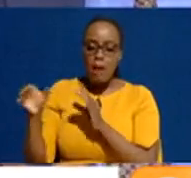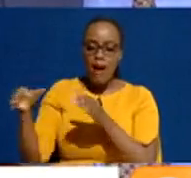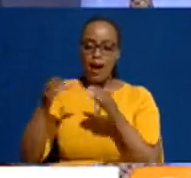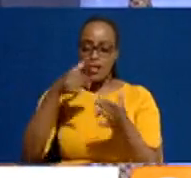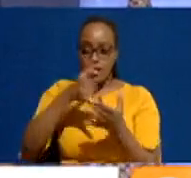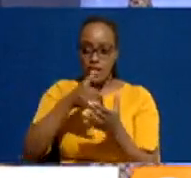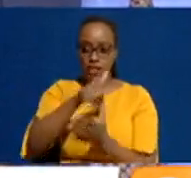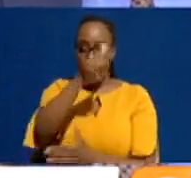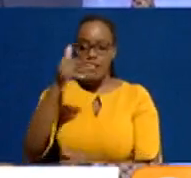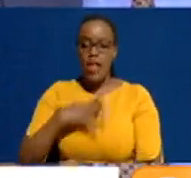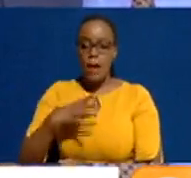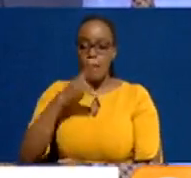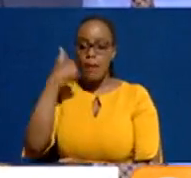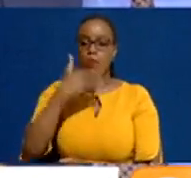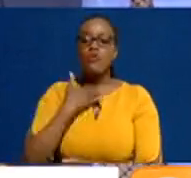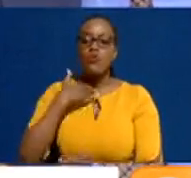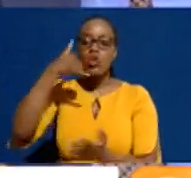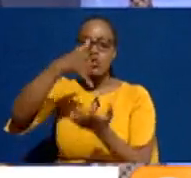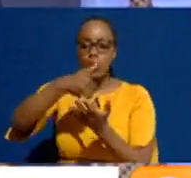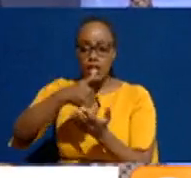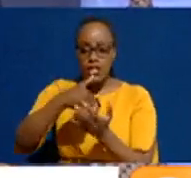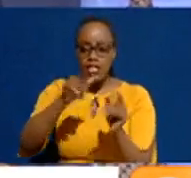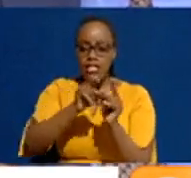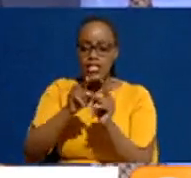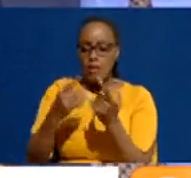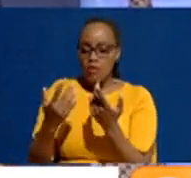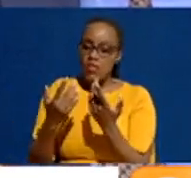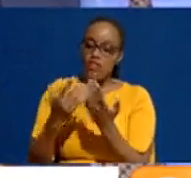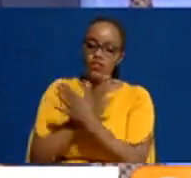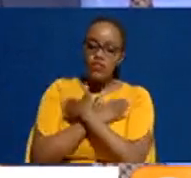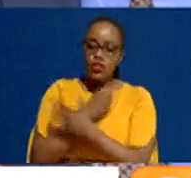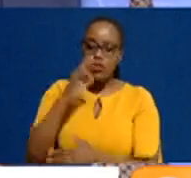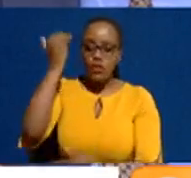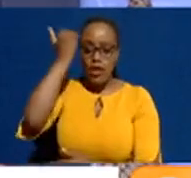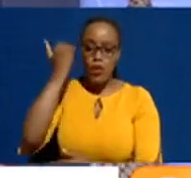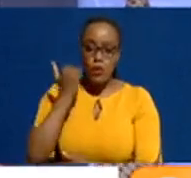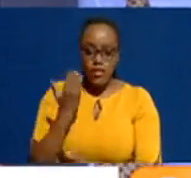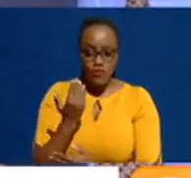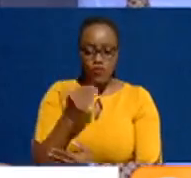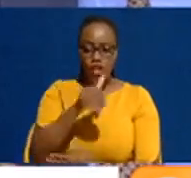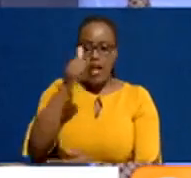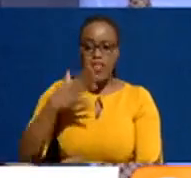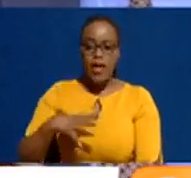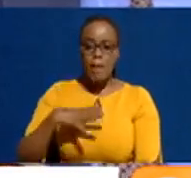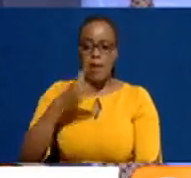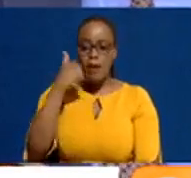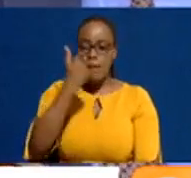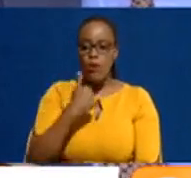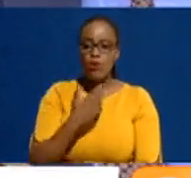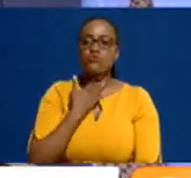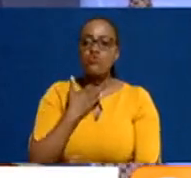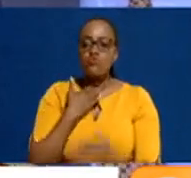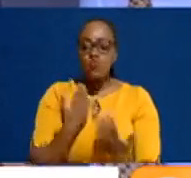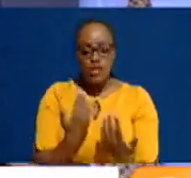who want to be included as amicus curiae or friends of the court. There are some who are